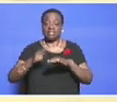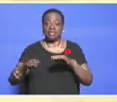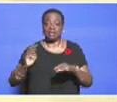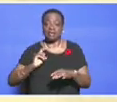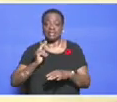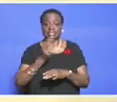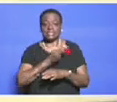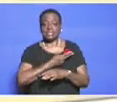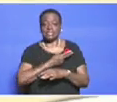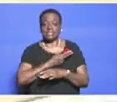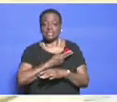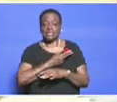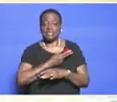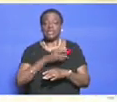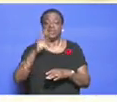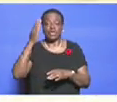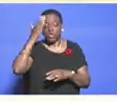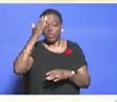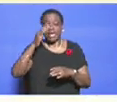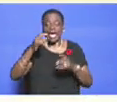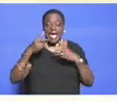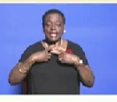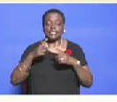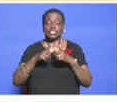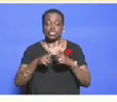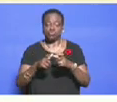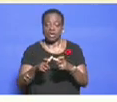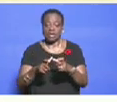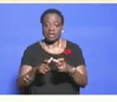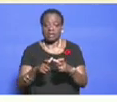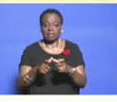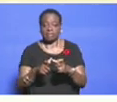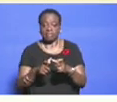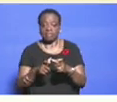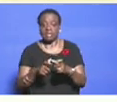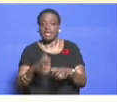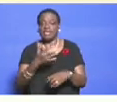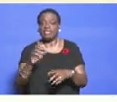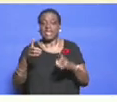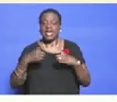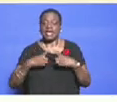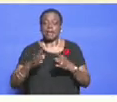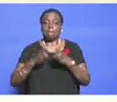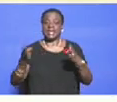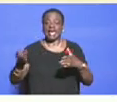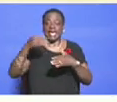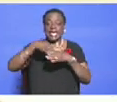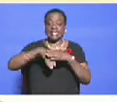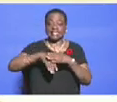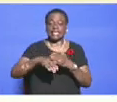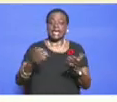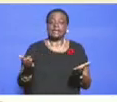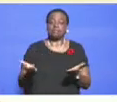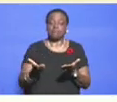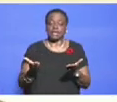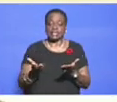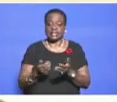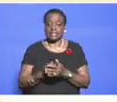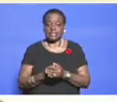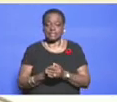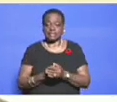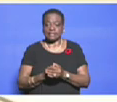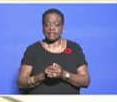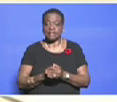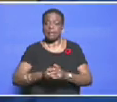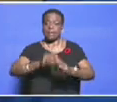had to run and fight out, and that's what we did, our game plan. But because they had a bigger inside presence, it slowed down our game a little bit with blocking